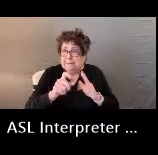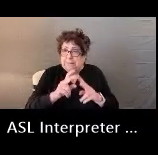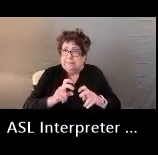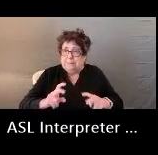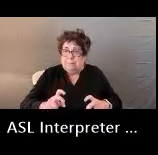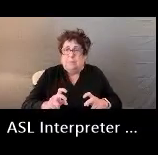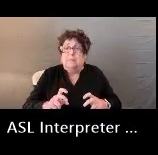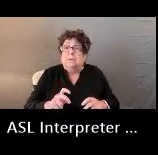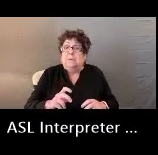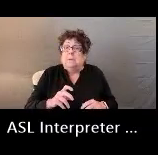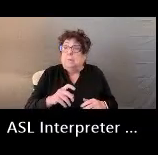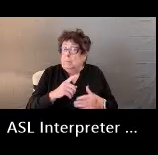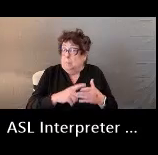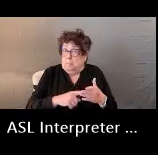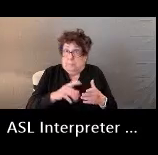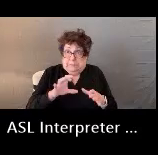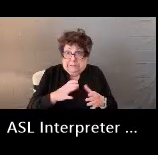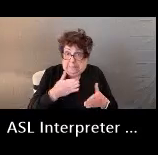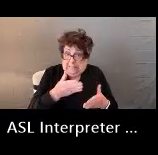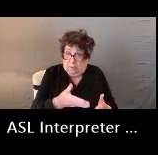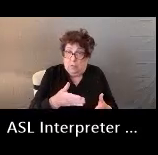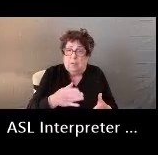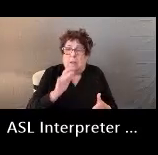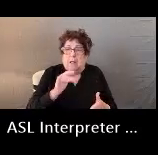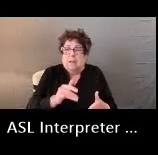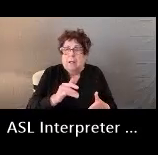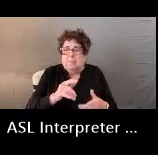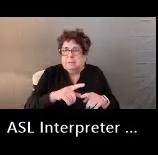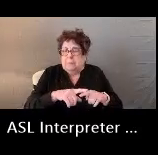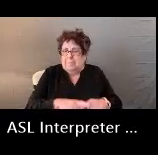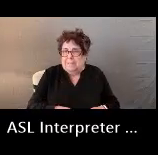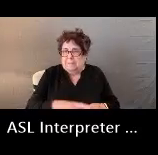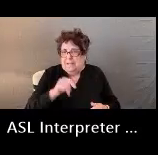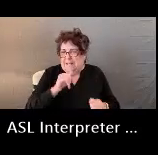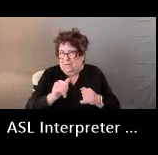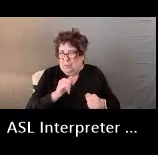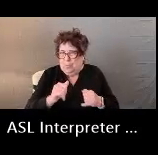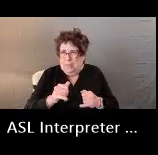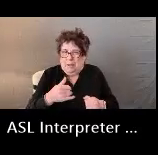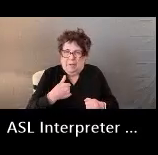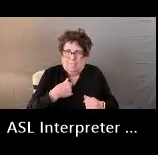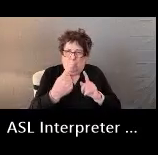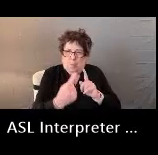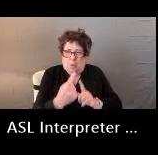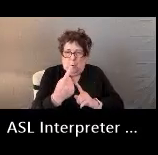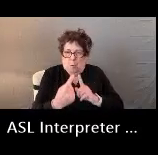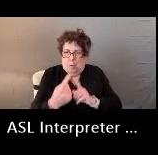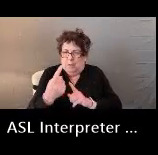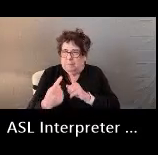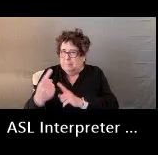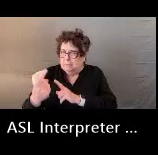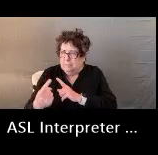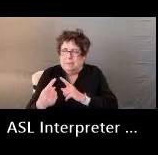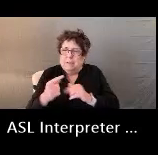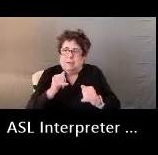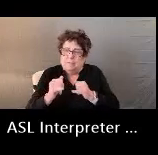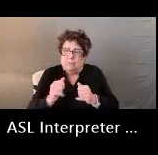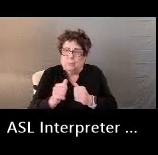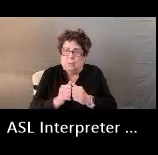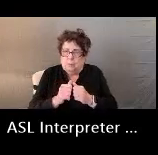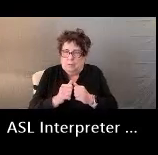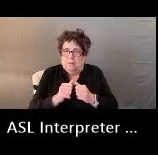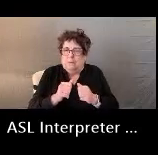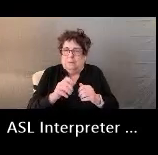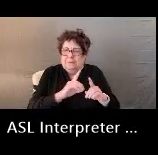here was based on having one-on-one interviews with division directors, where basically